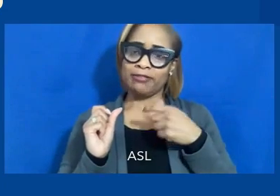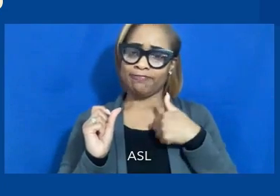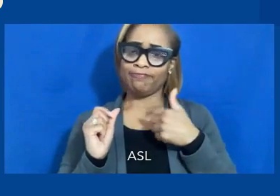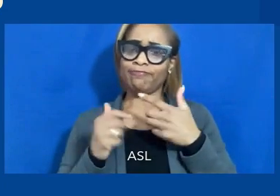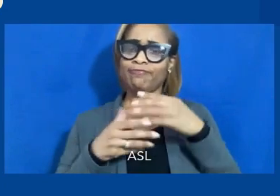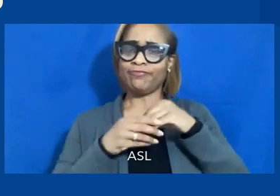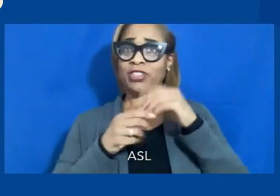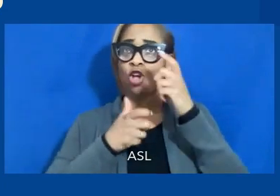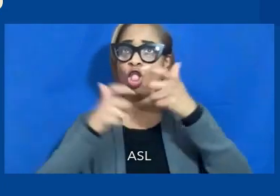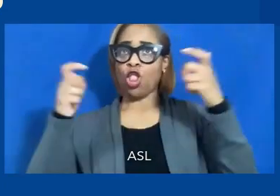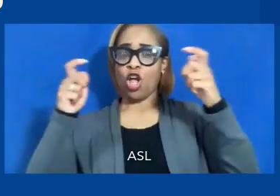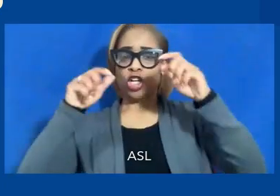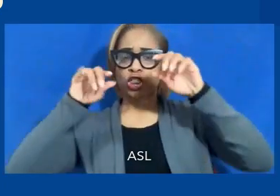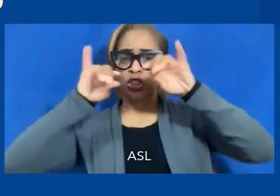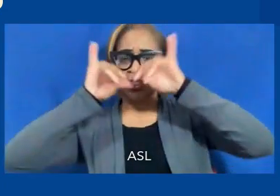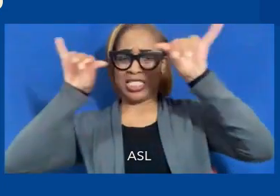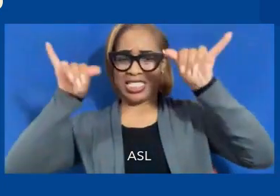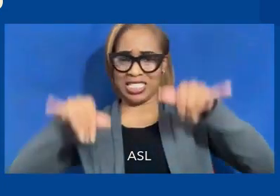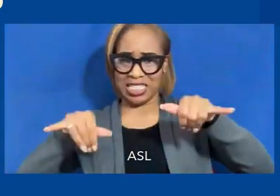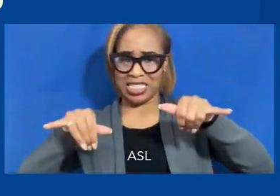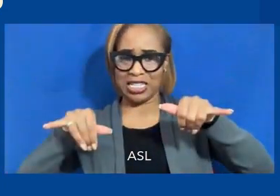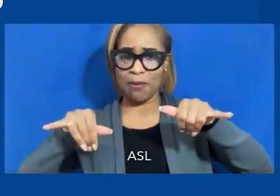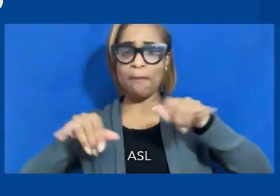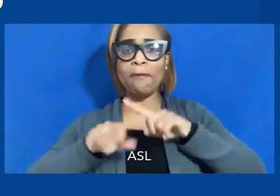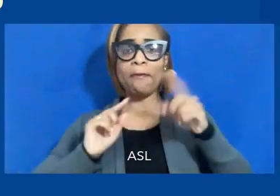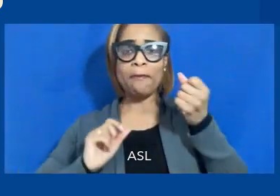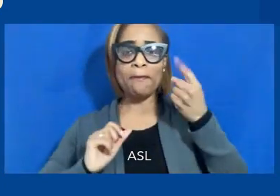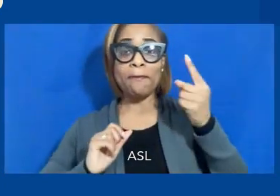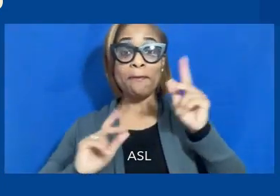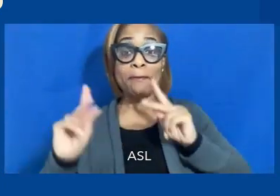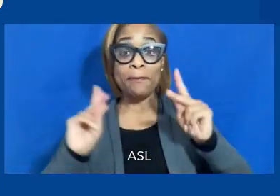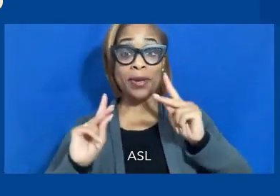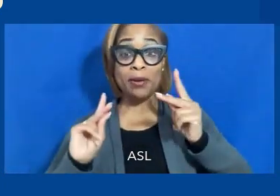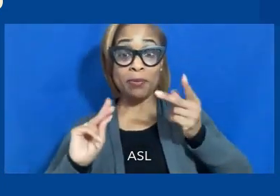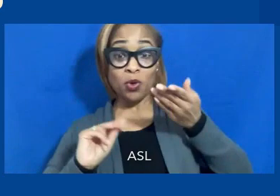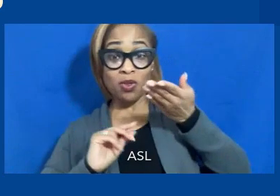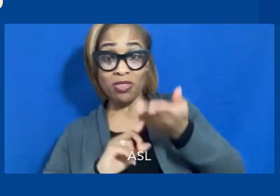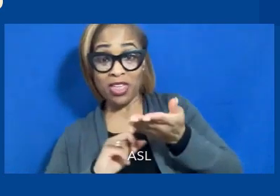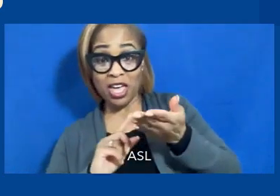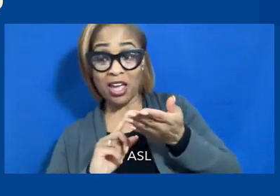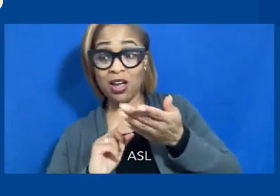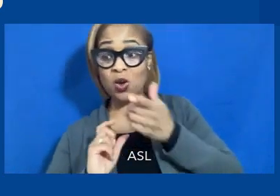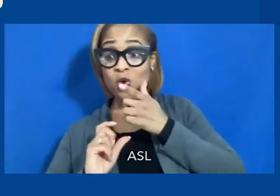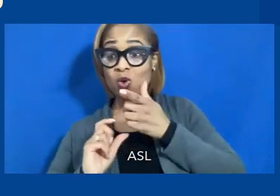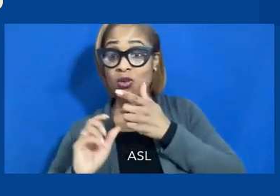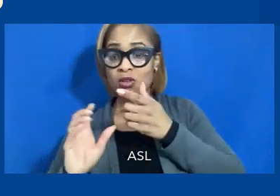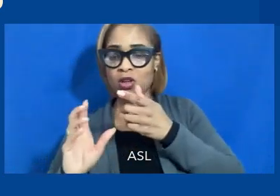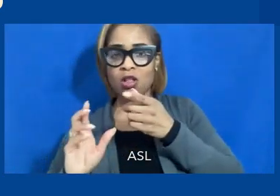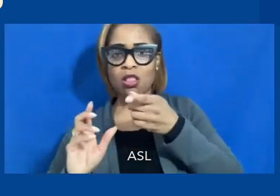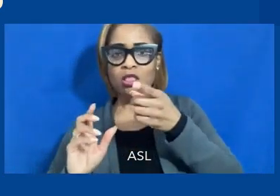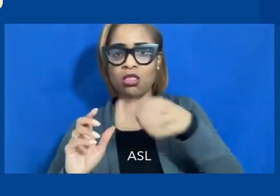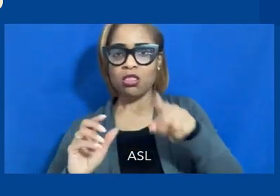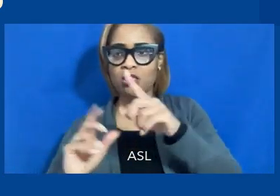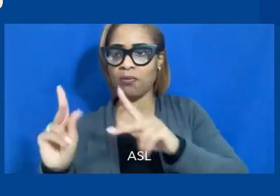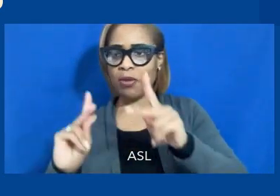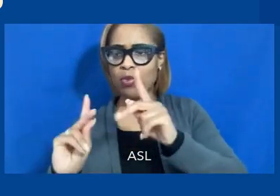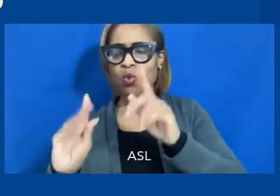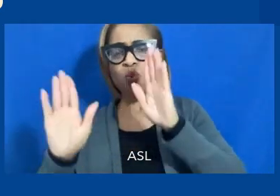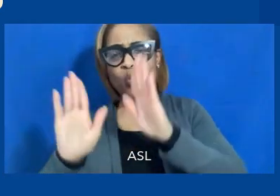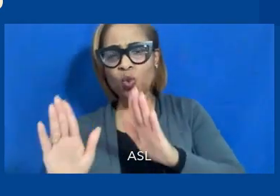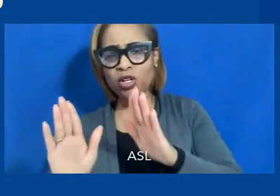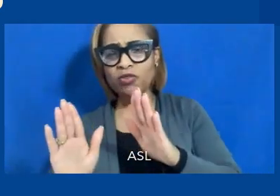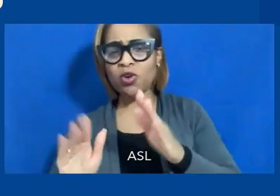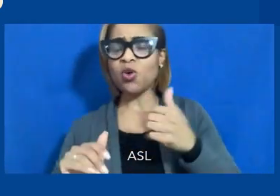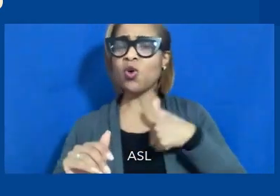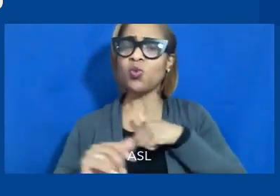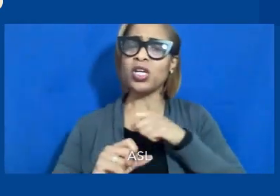larger system, but the people in those roles were wonderful. And we were able to create a